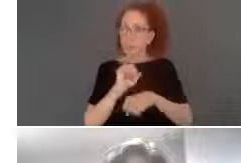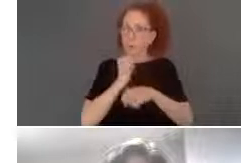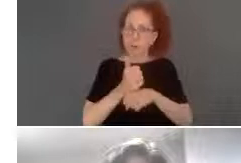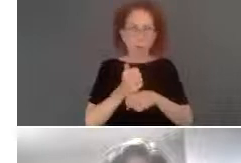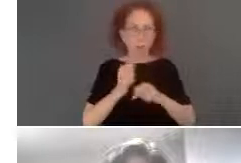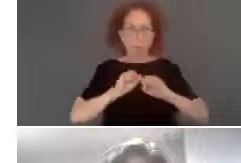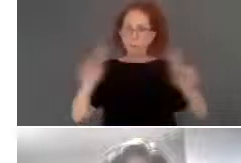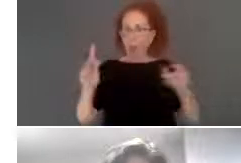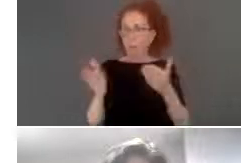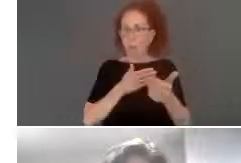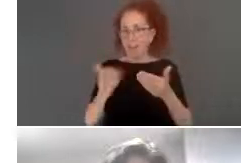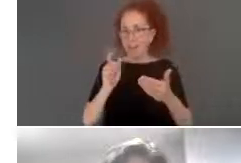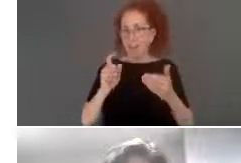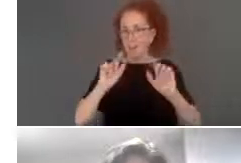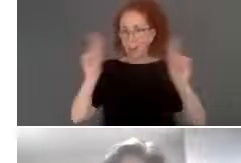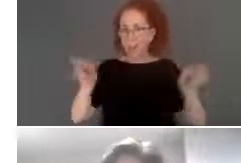they're going to go next.